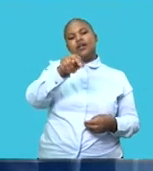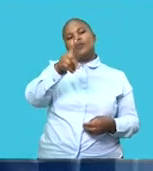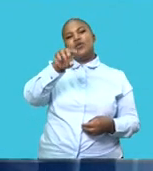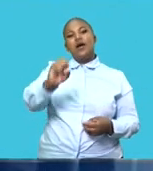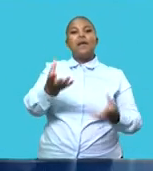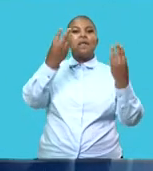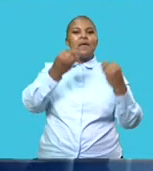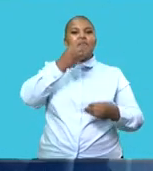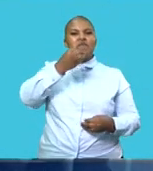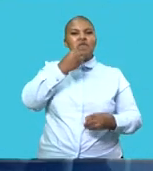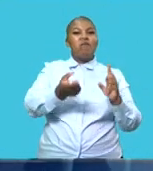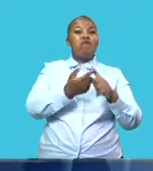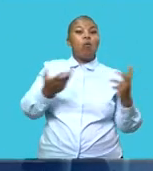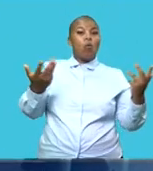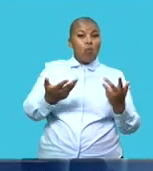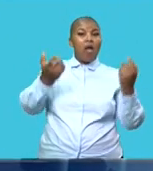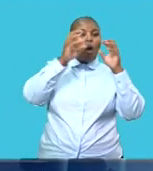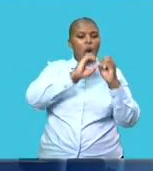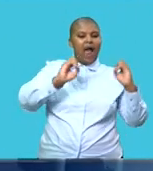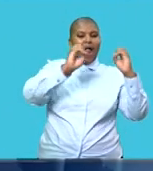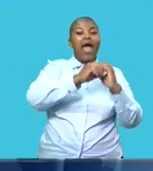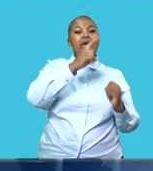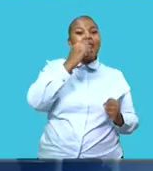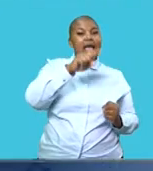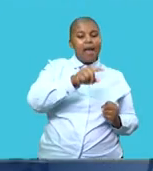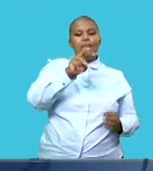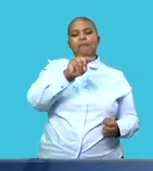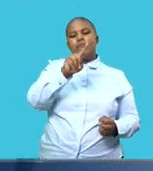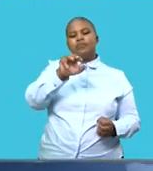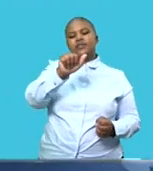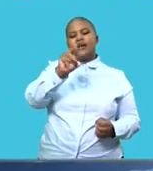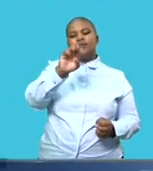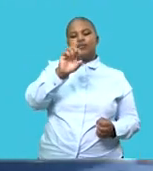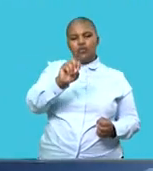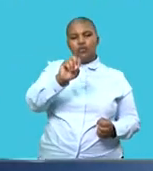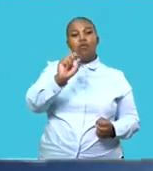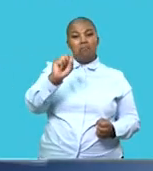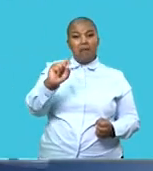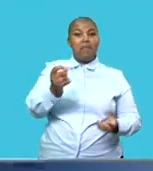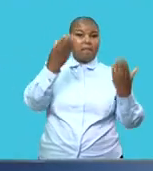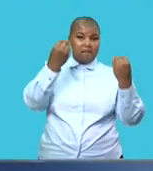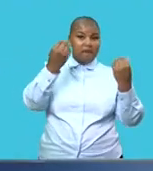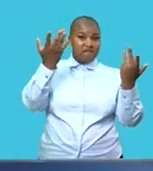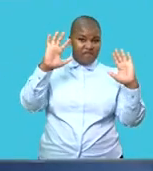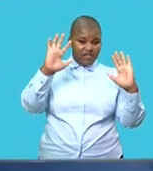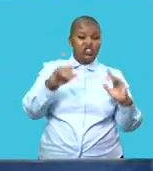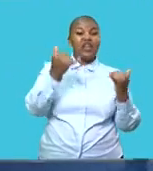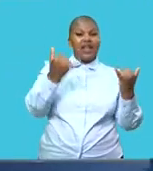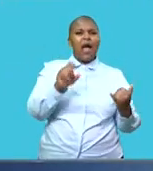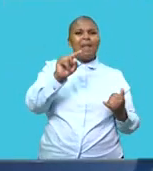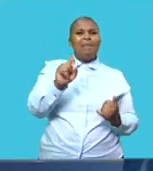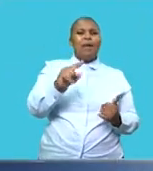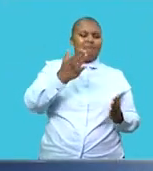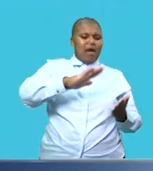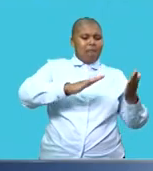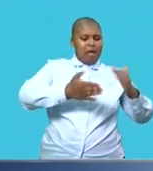tswa go mogatlo wa Black Men's Option, tshebedisanong mmogo le mogatlo wa Authentic Bycle Tours and Backpackers pejana